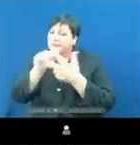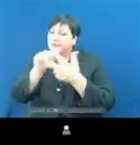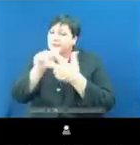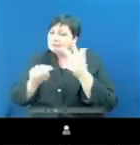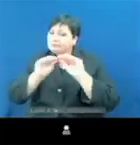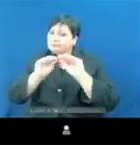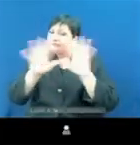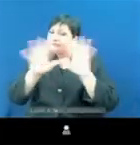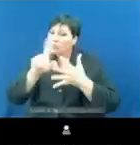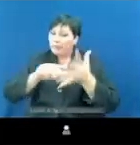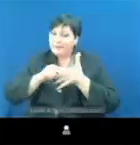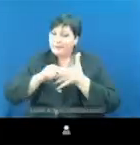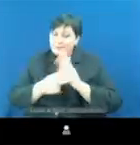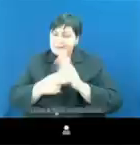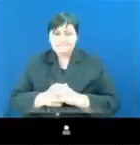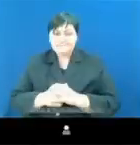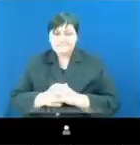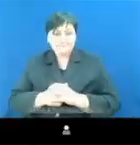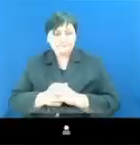So